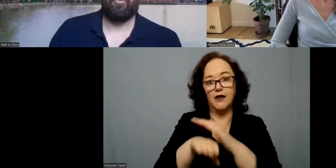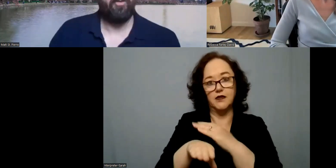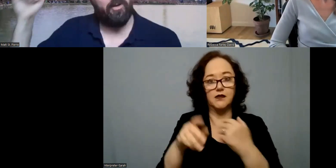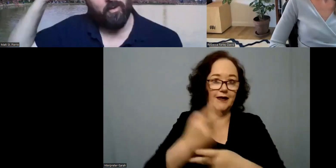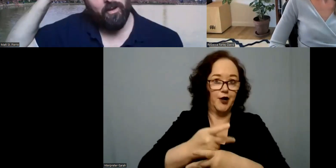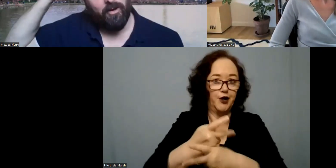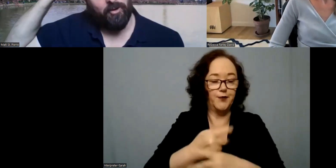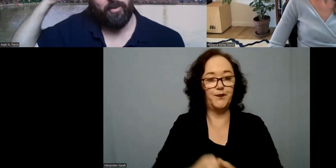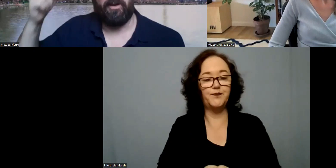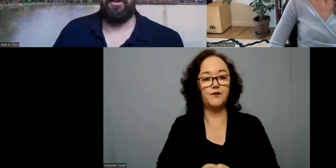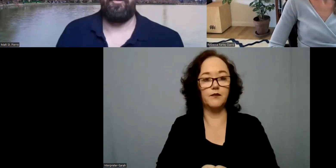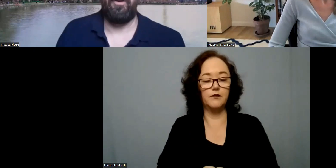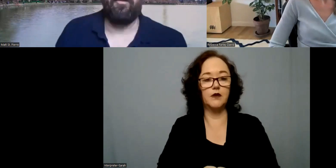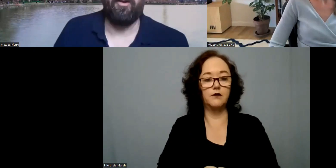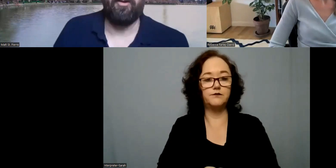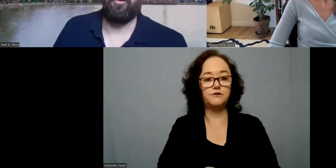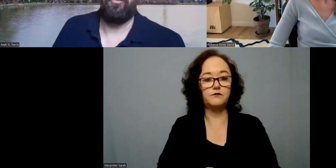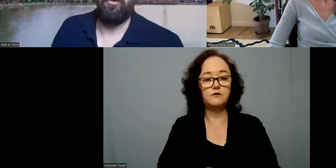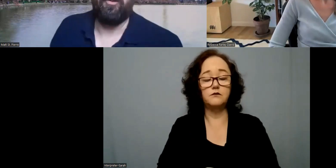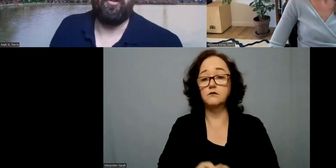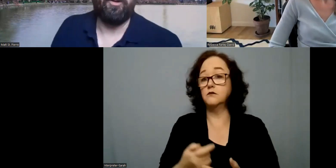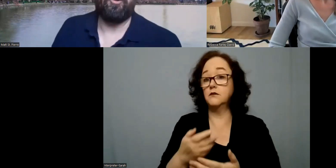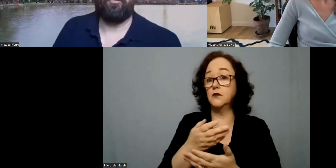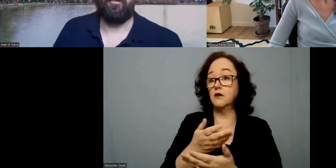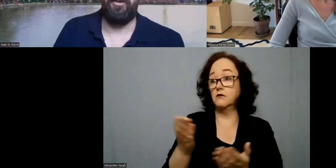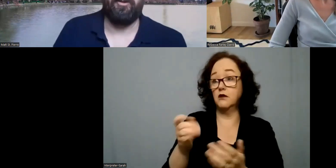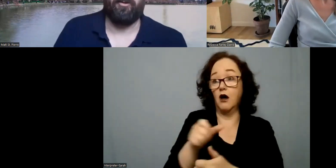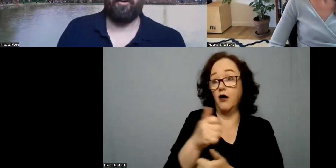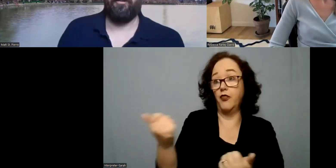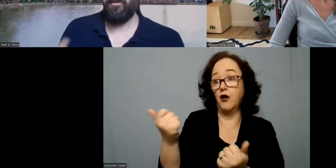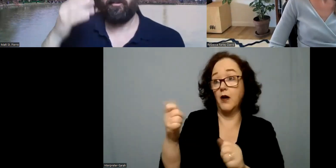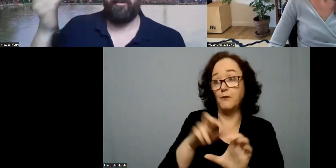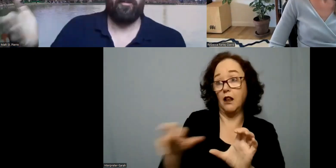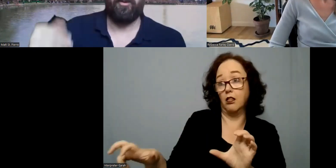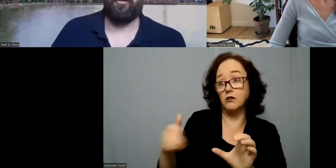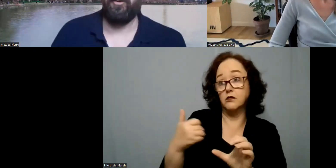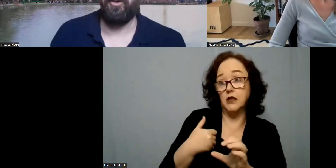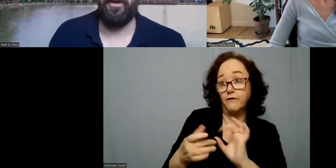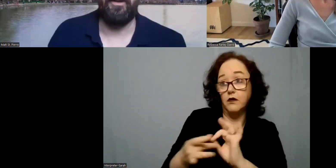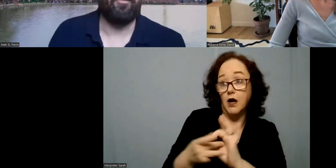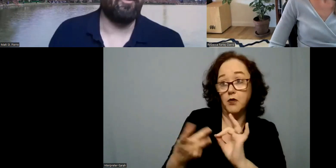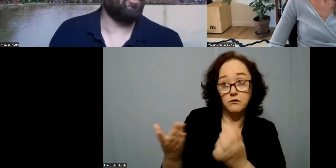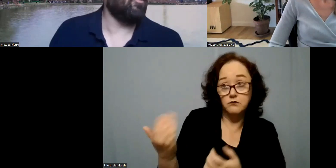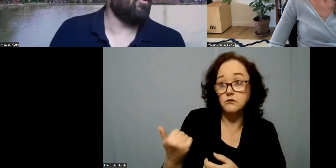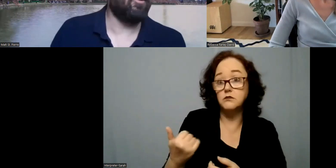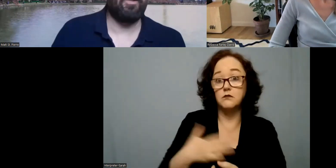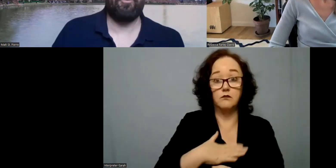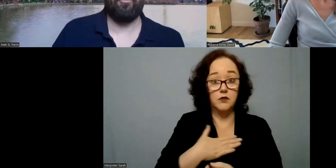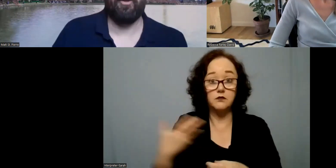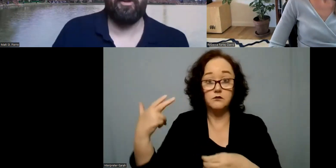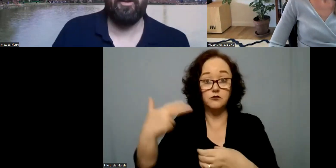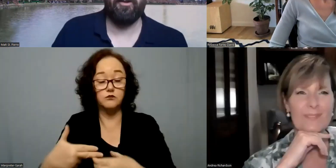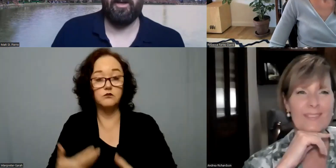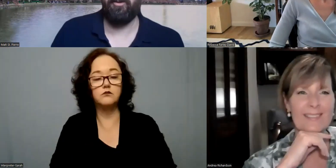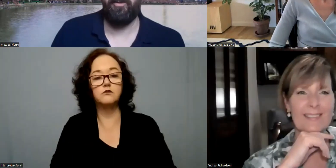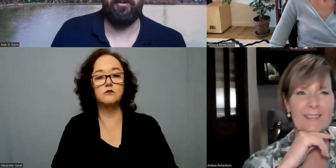And so I want to invite our other panelists, if you have thoughts or want to jump in, please do. I know I put the first one to Becca because it was a little bit in her section,